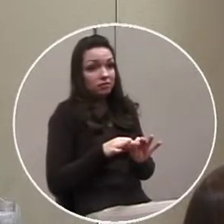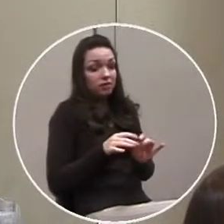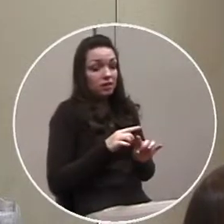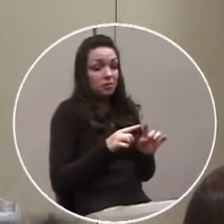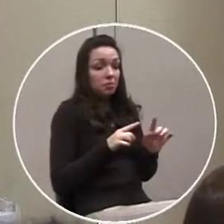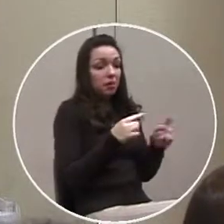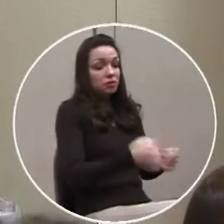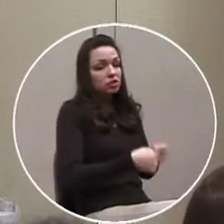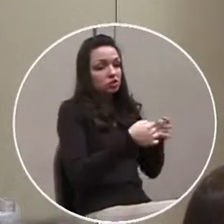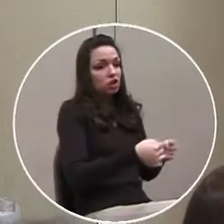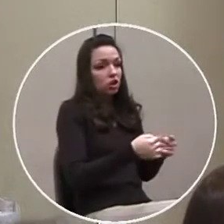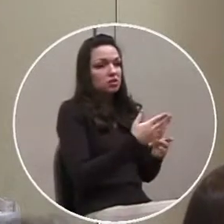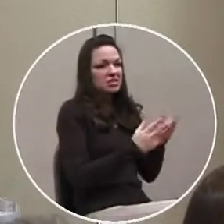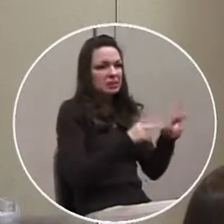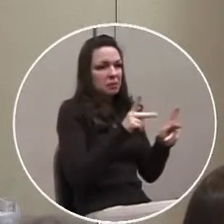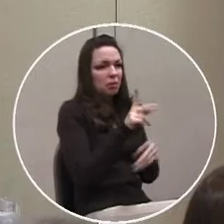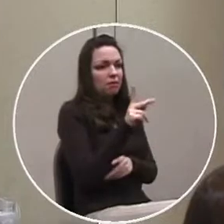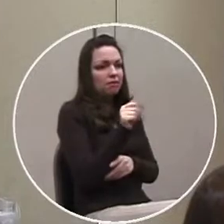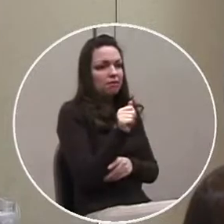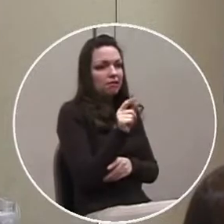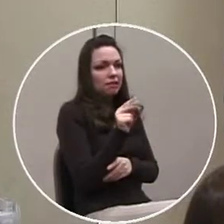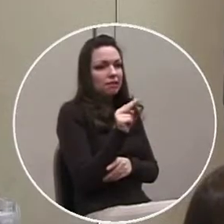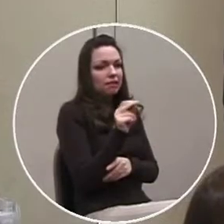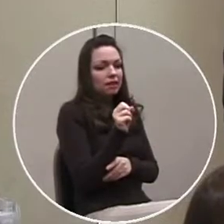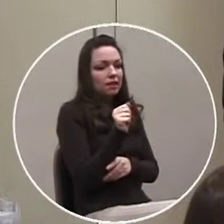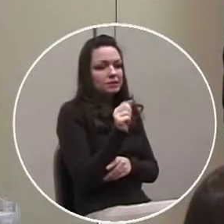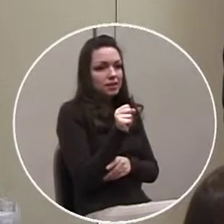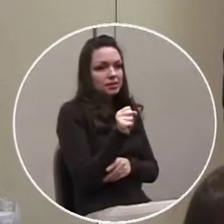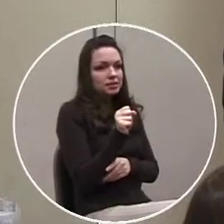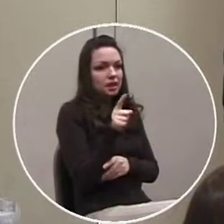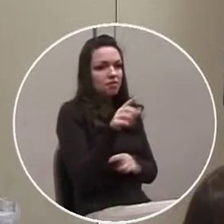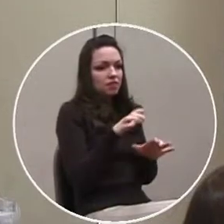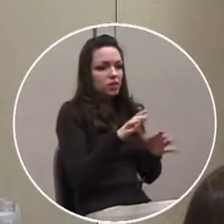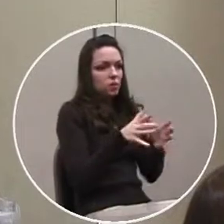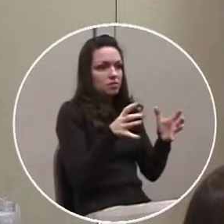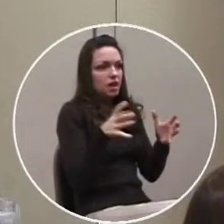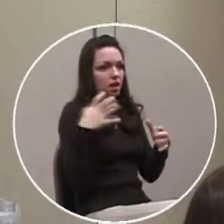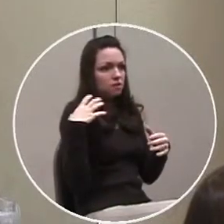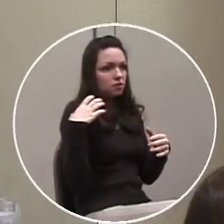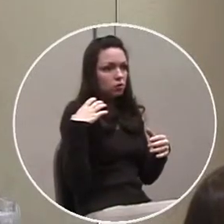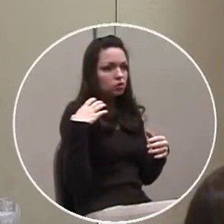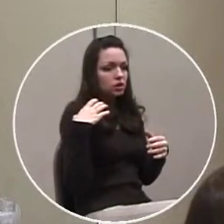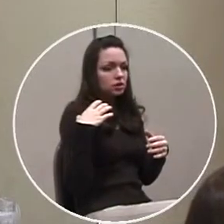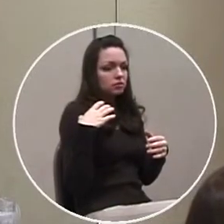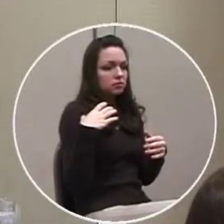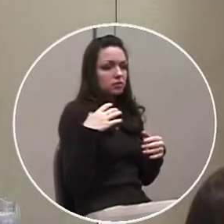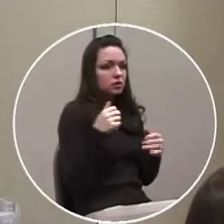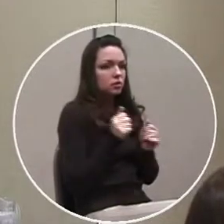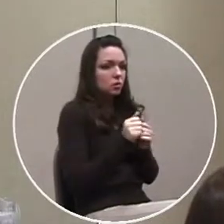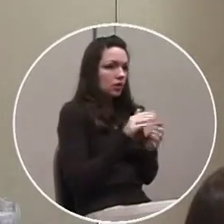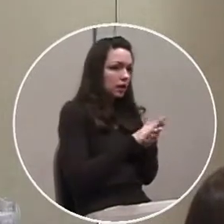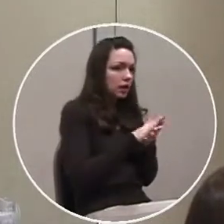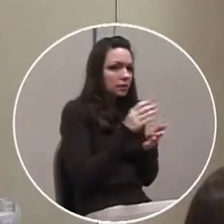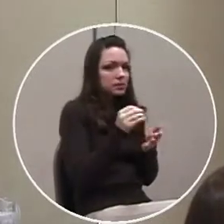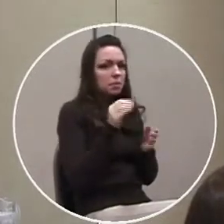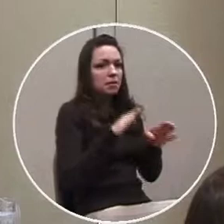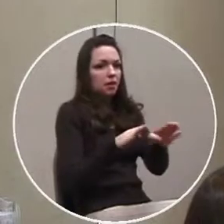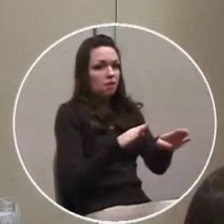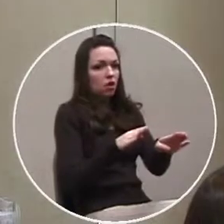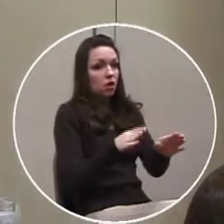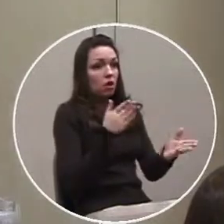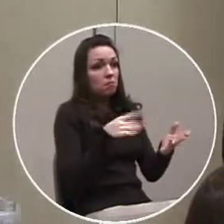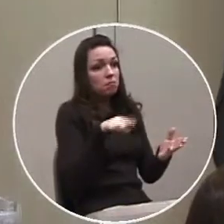actually the folks up at Kansas really do a lot in the issue of coaching around academics and behavior, and it might be something you want to look